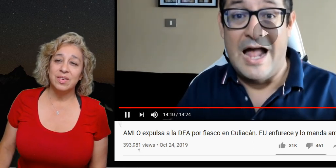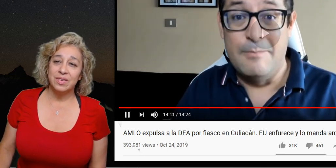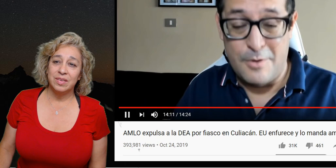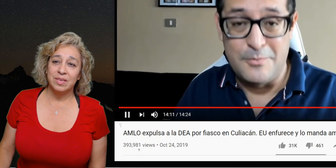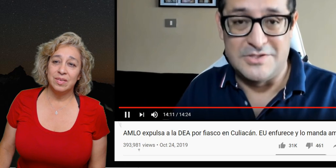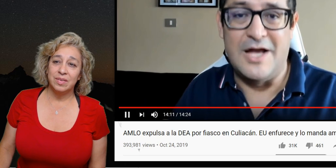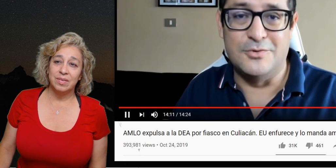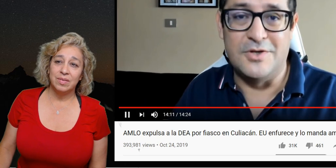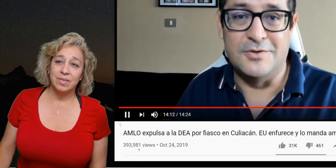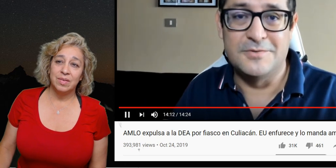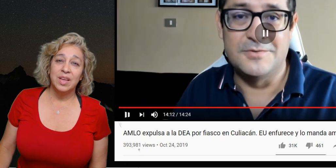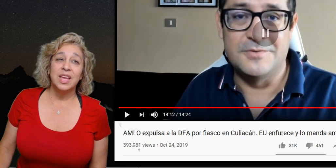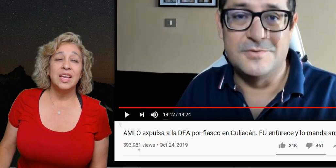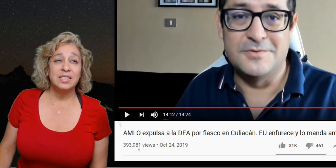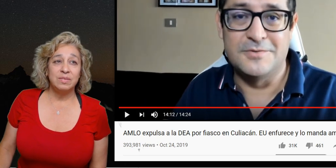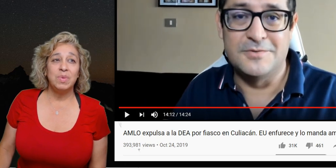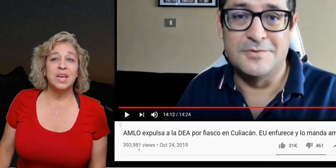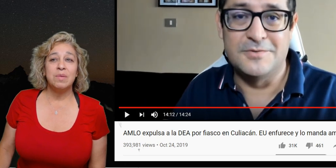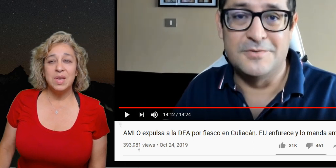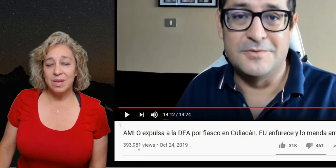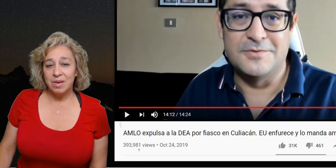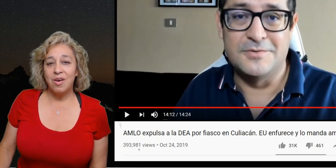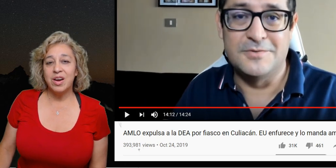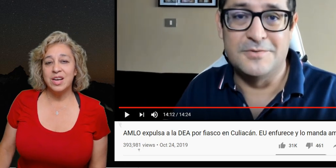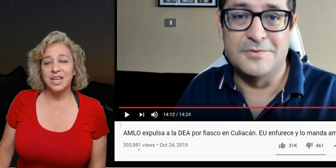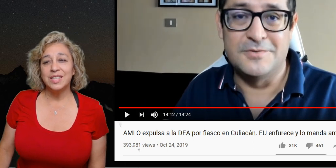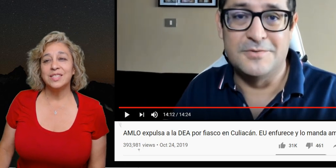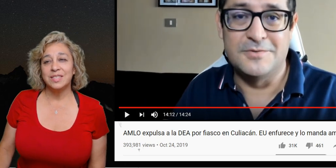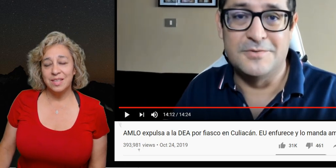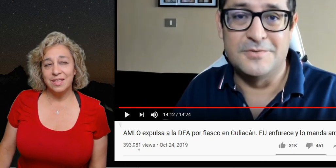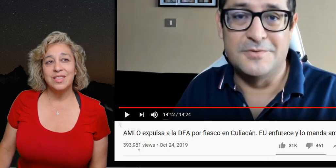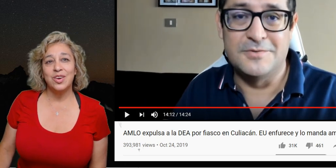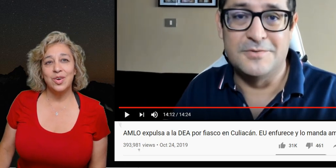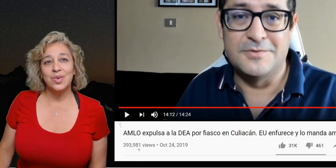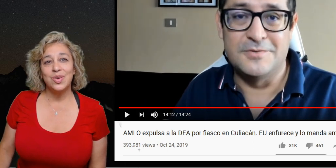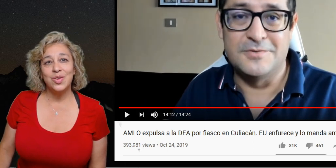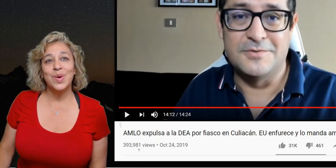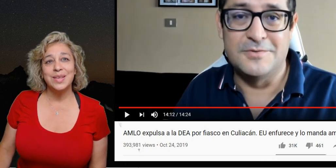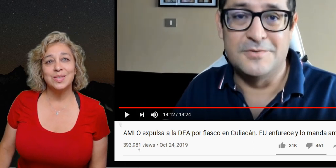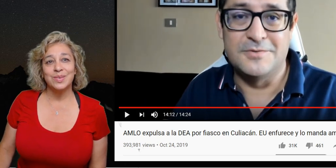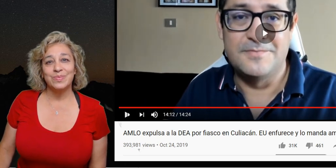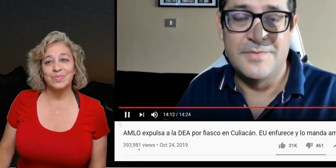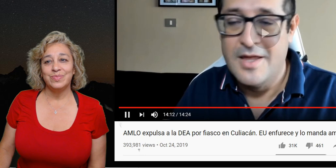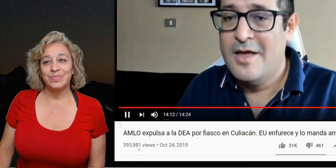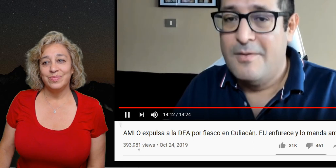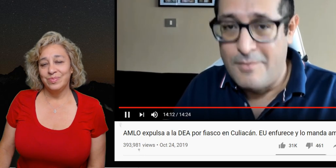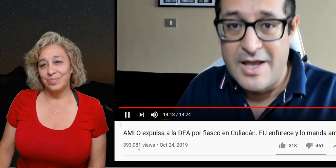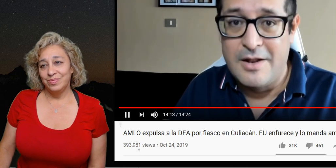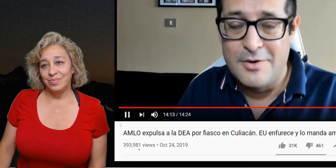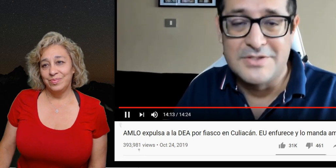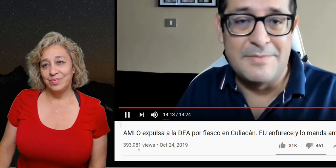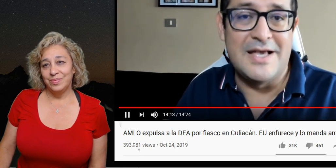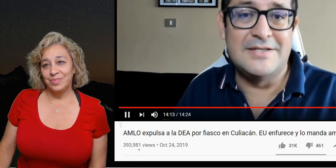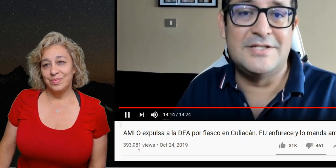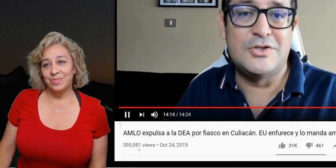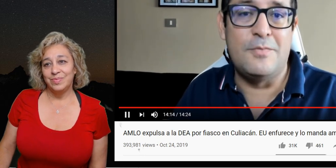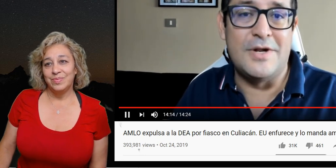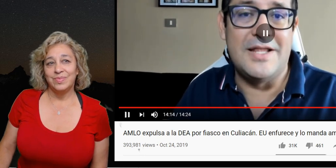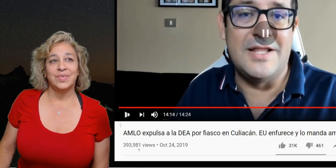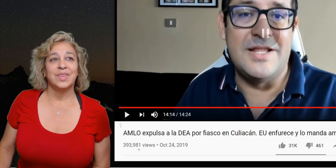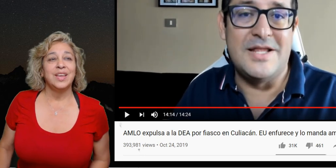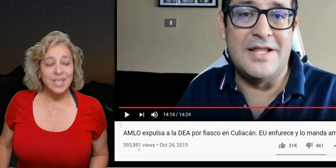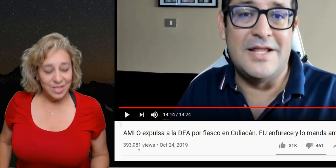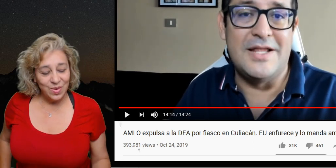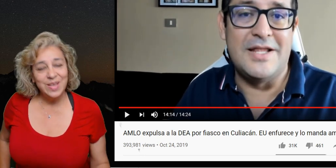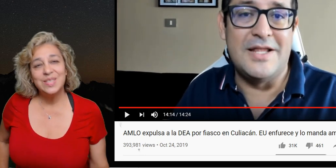Obrador al propio Estado is becoming hardened against the U.S. Bueno, amigos, amigas, eso es todo por el